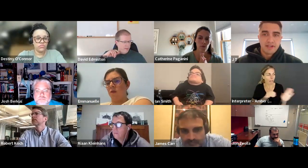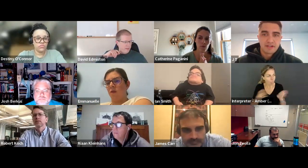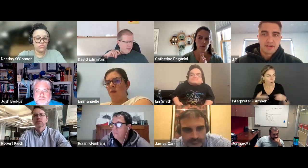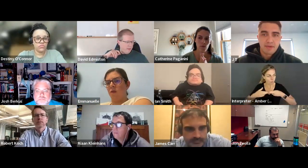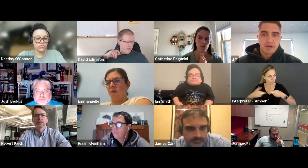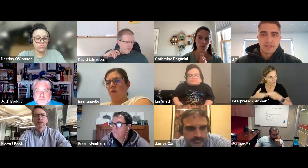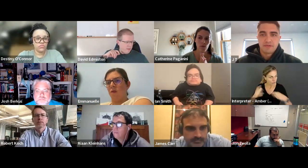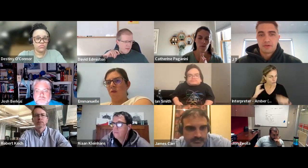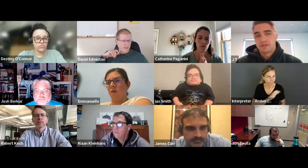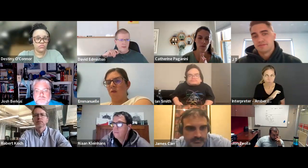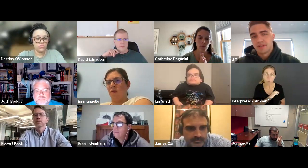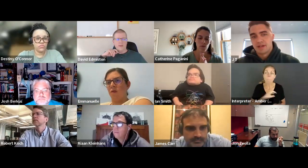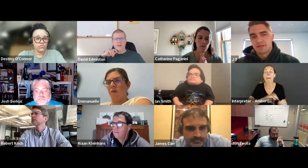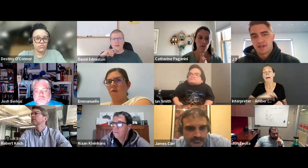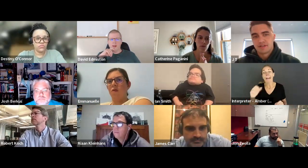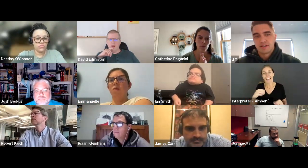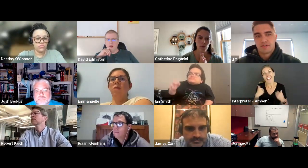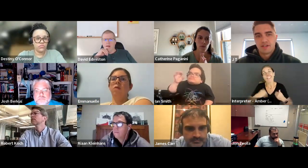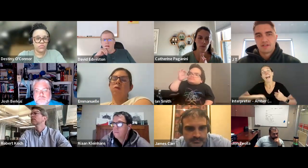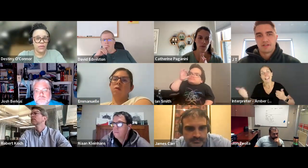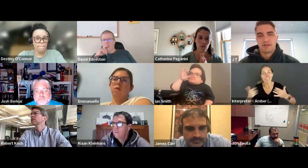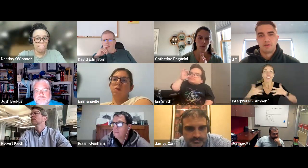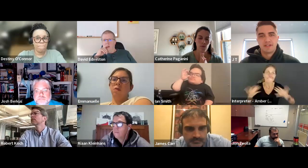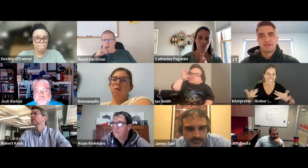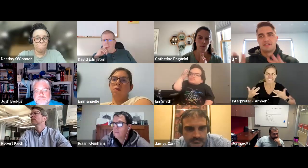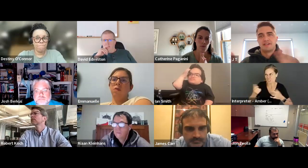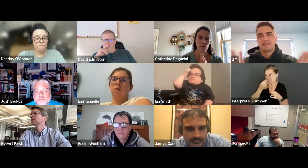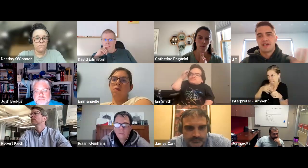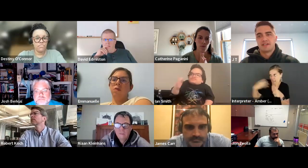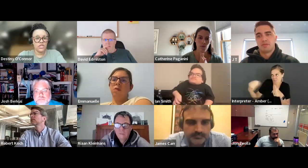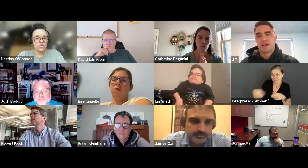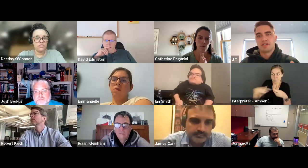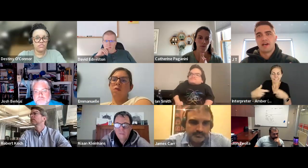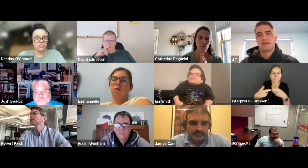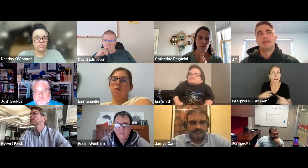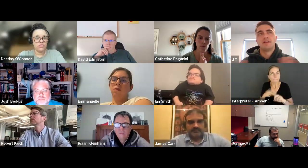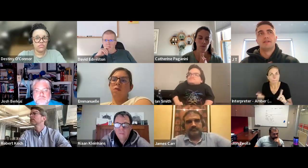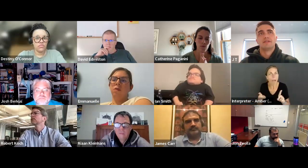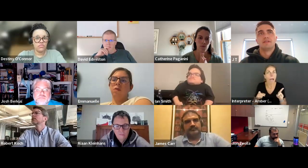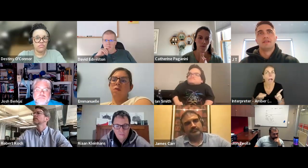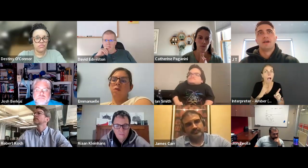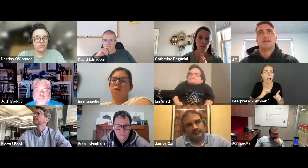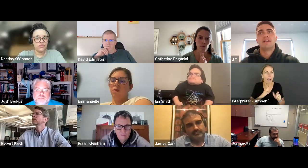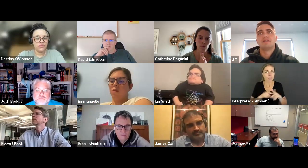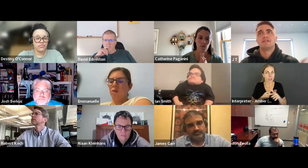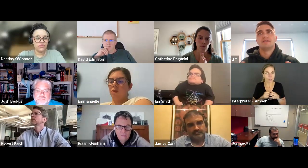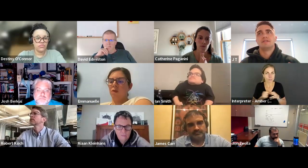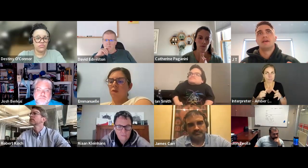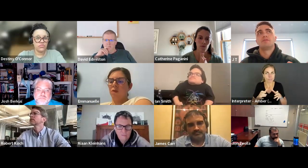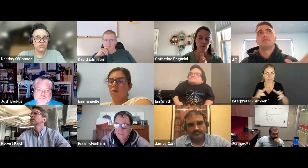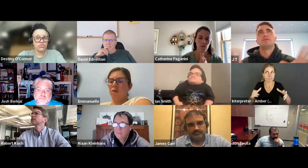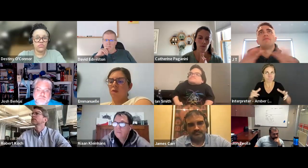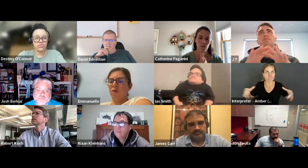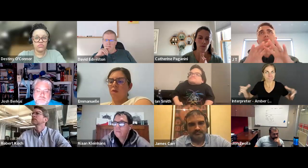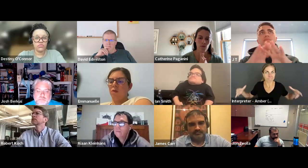another event to create pathways for just outside the region. So all these sorts of things are starting to branch out. And the idea is